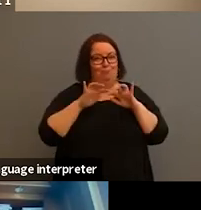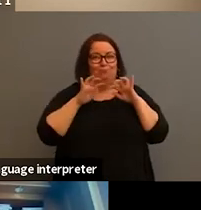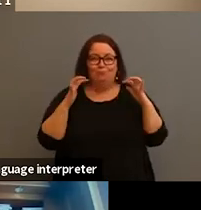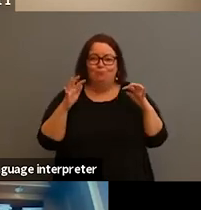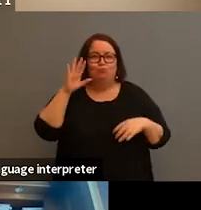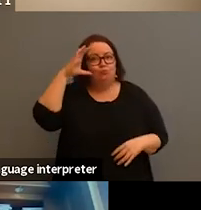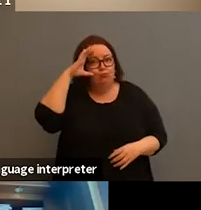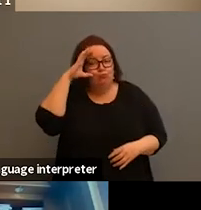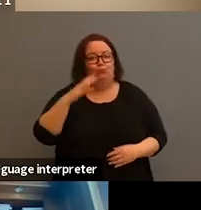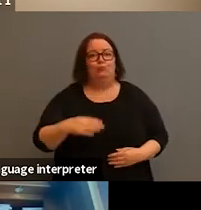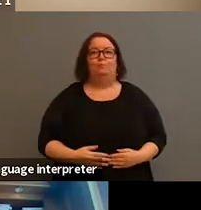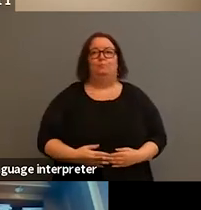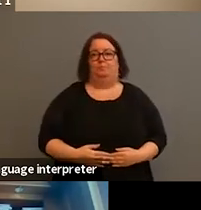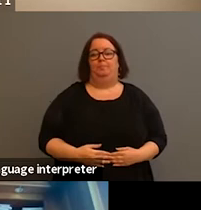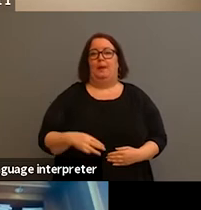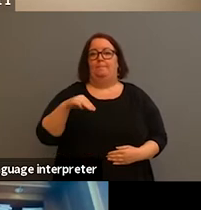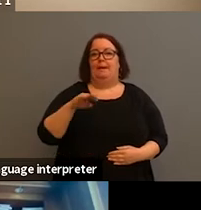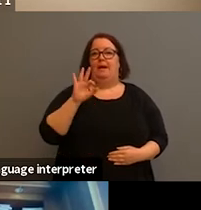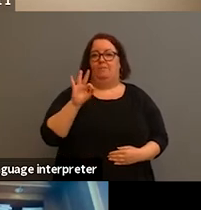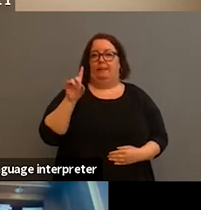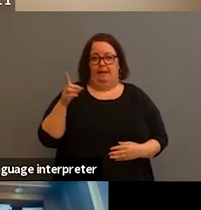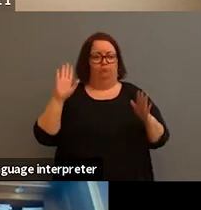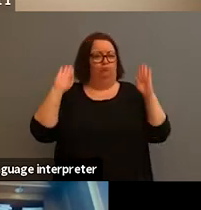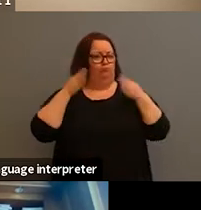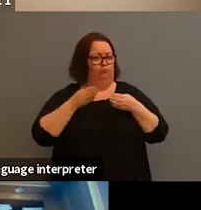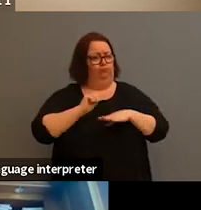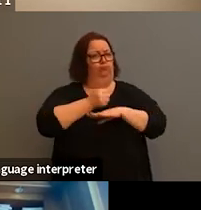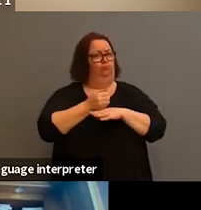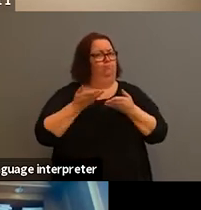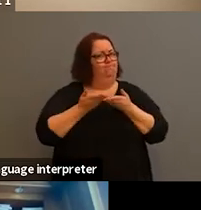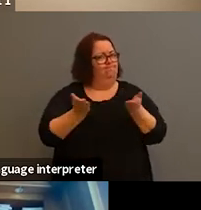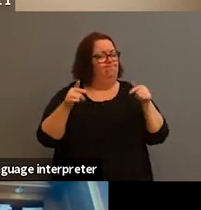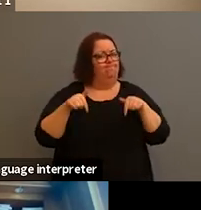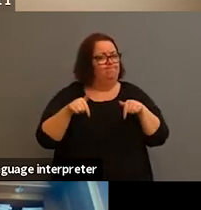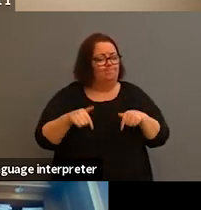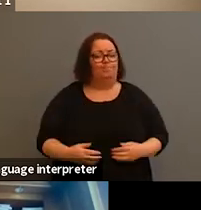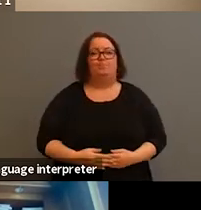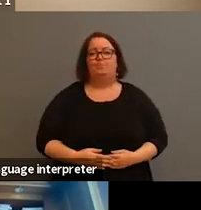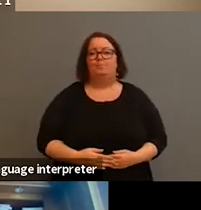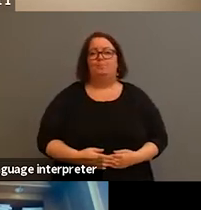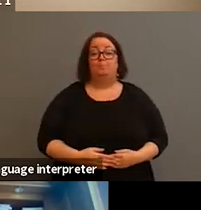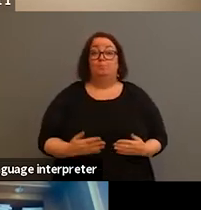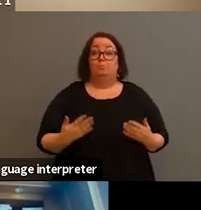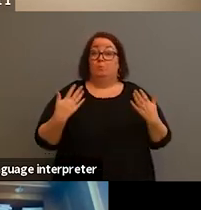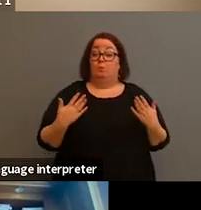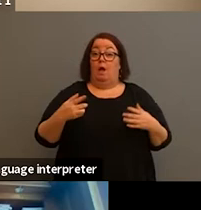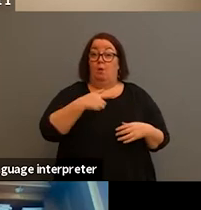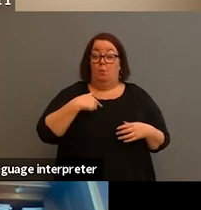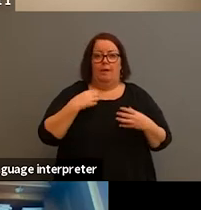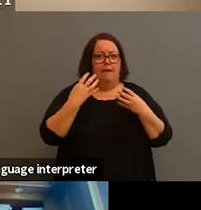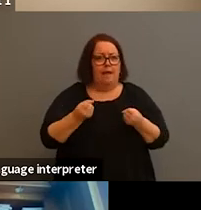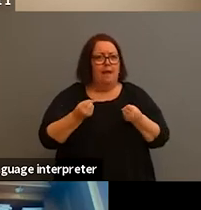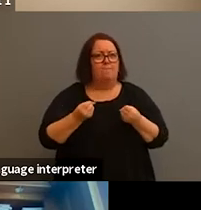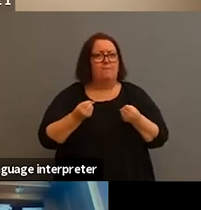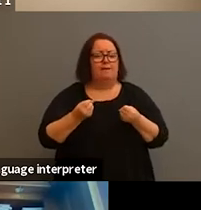agency based in Stockholm. And today we have the honor to